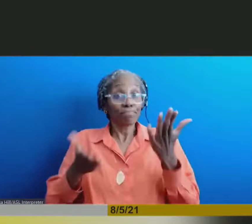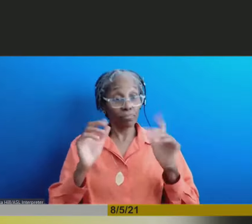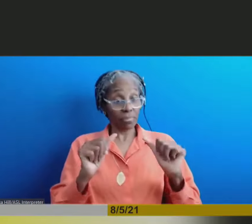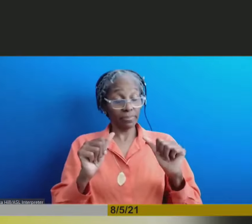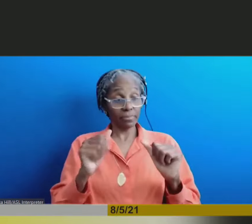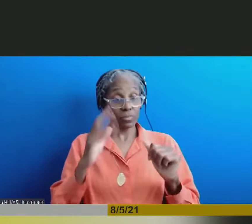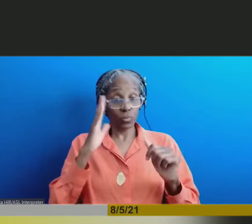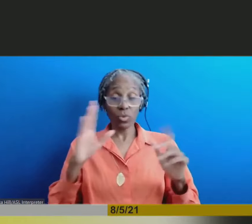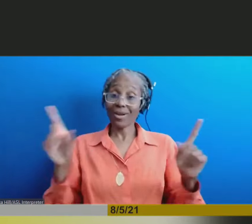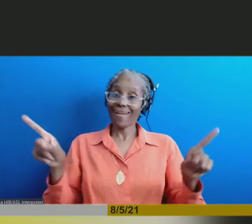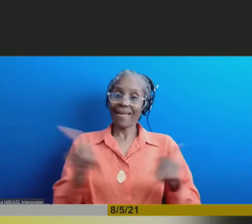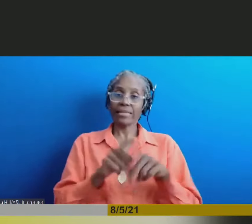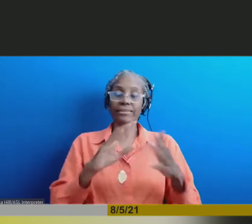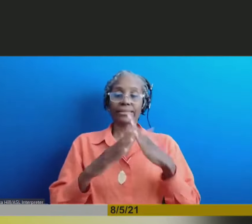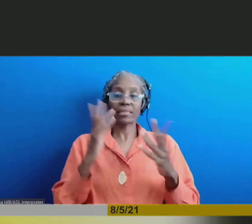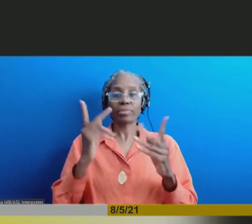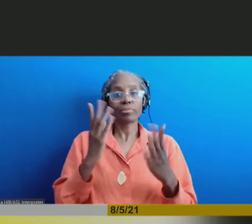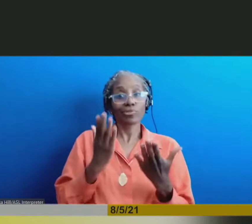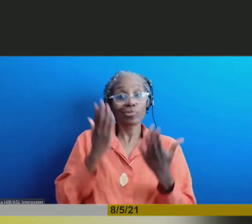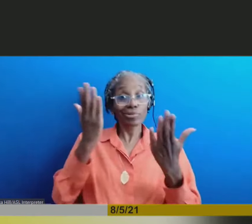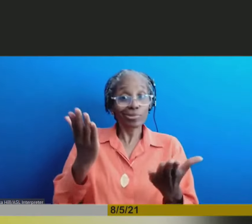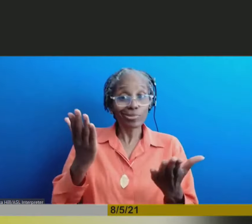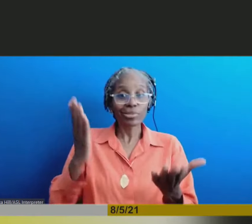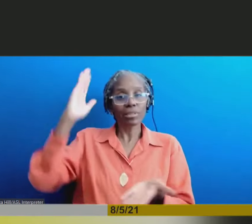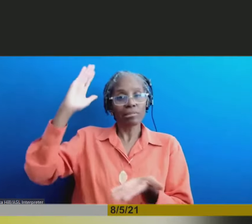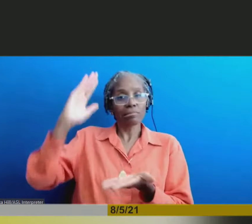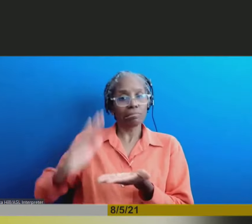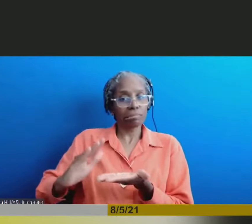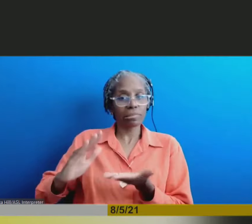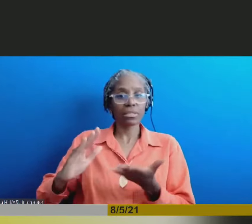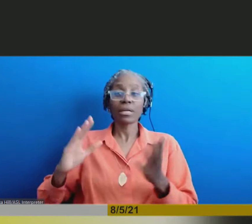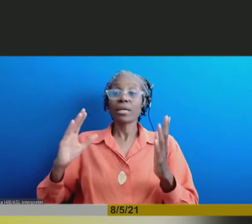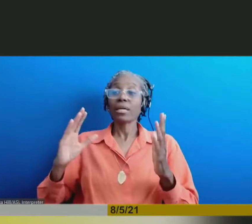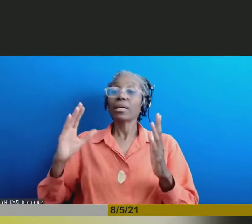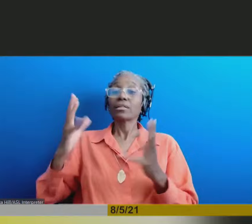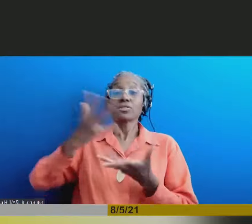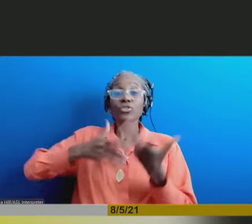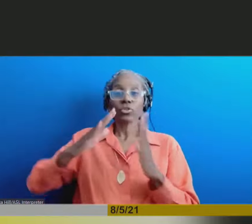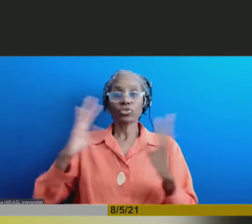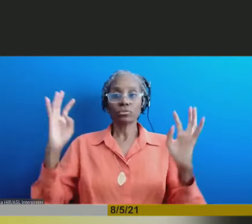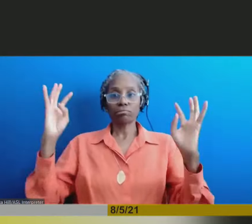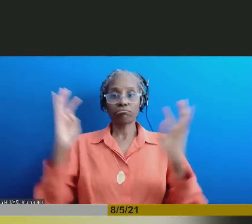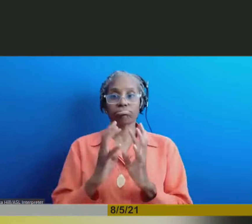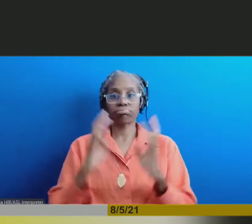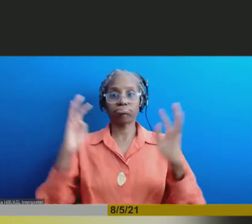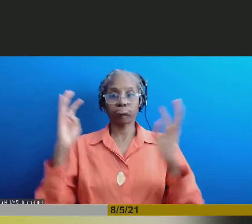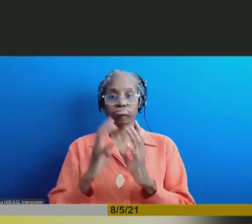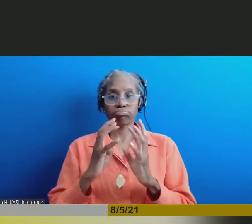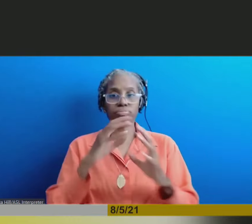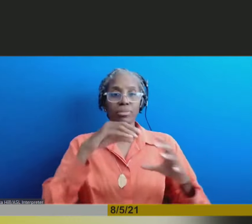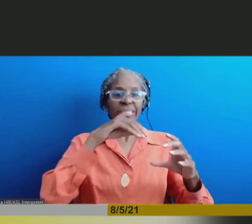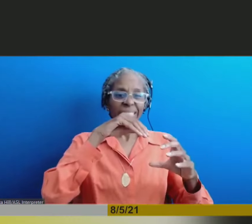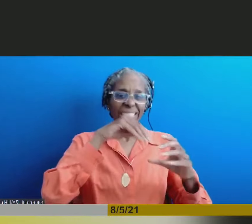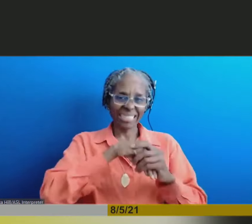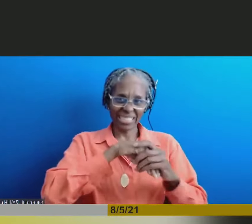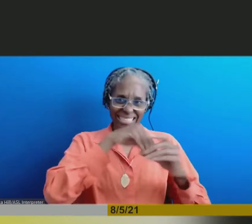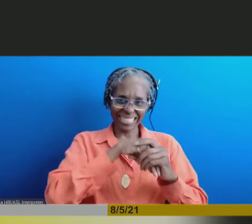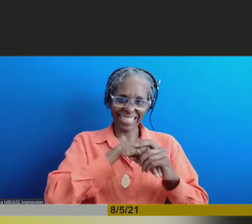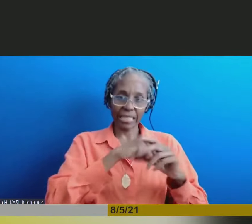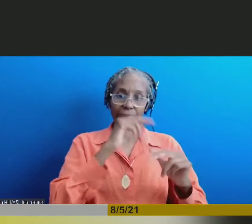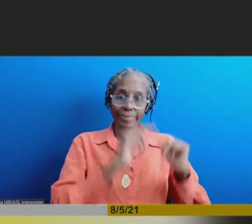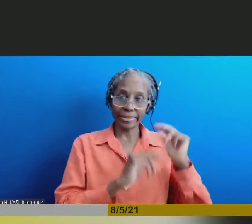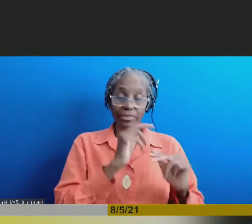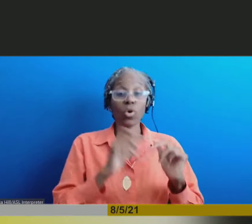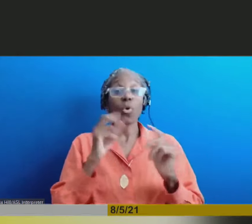will, as a city, recommend people reduce participating in social gatherings indoors or suspend large gatherings?